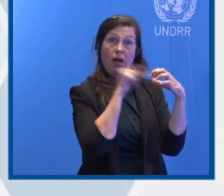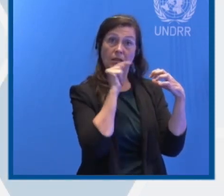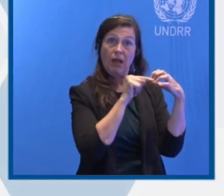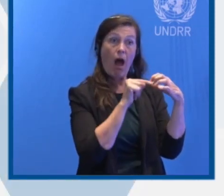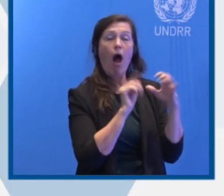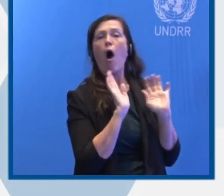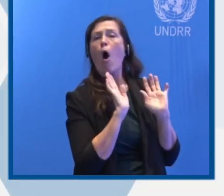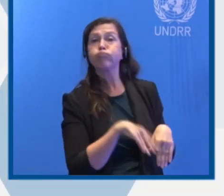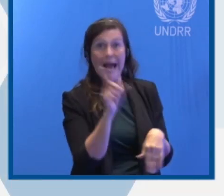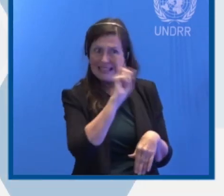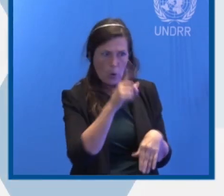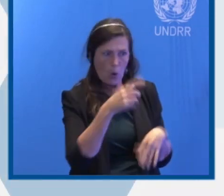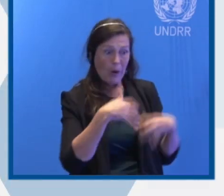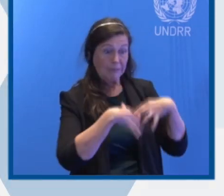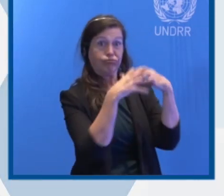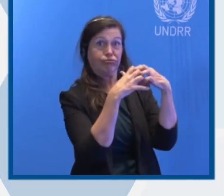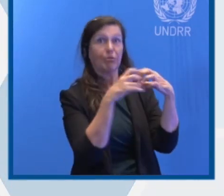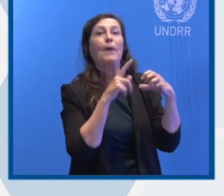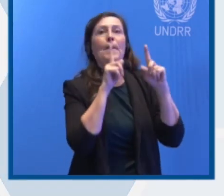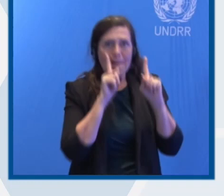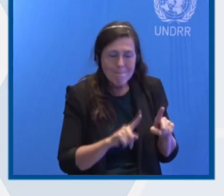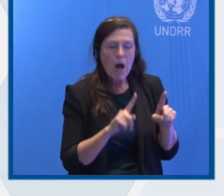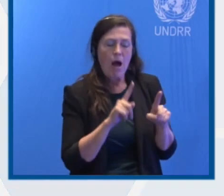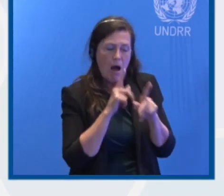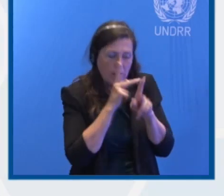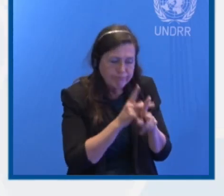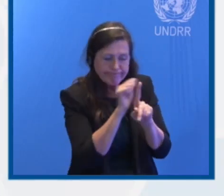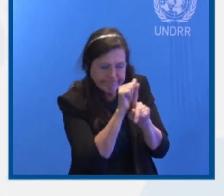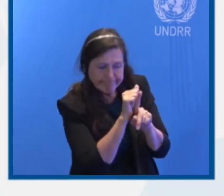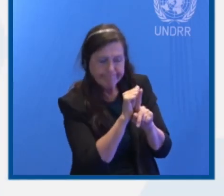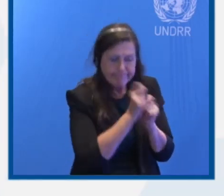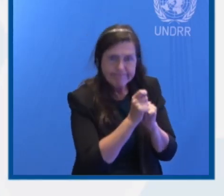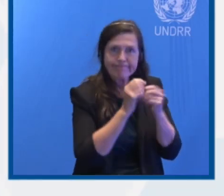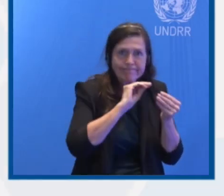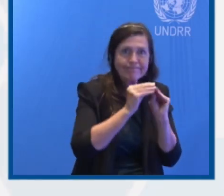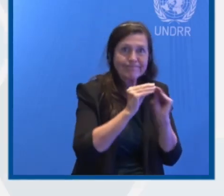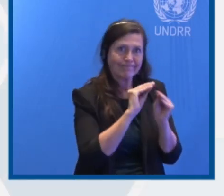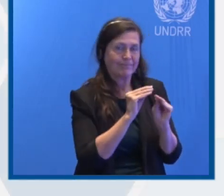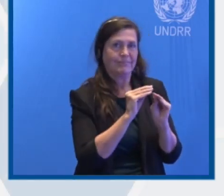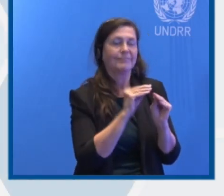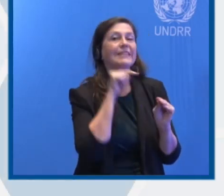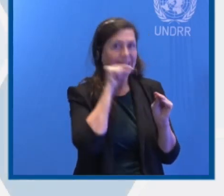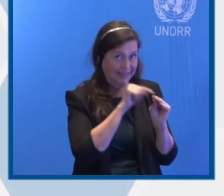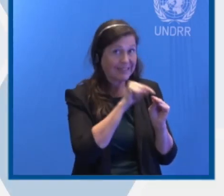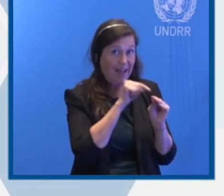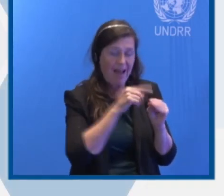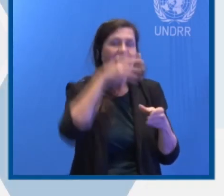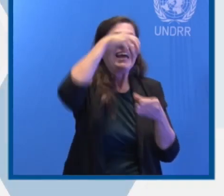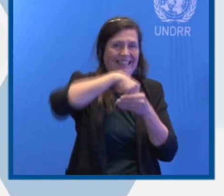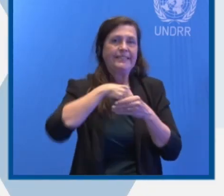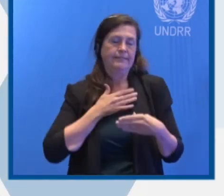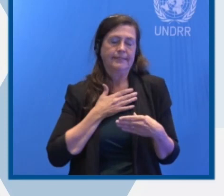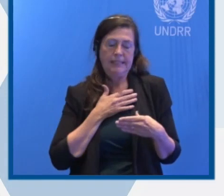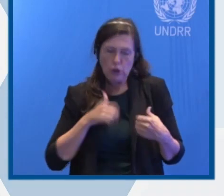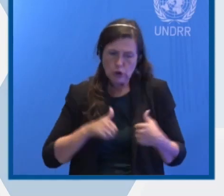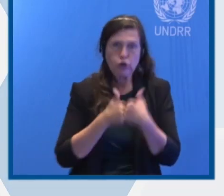it. We don't create something and forget it, expect it to take care of itself. And I think this is part of the challenge that we face